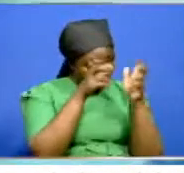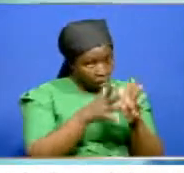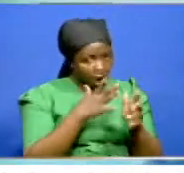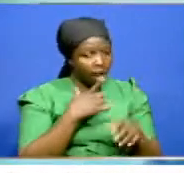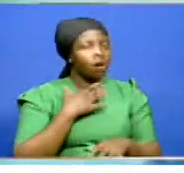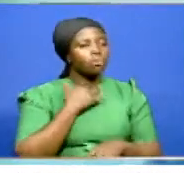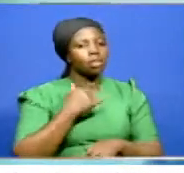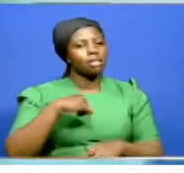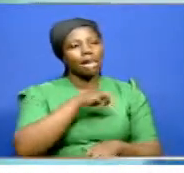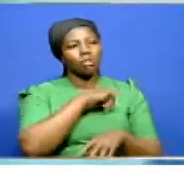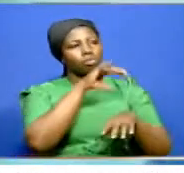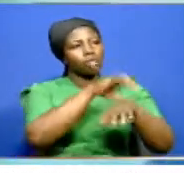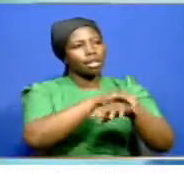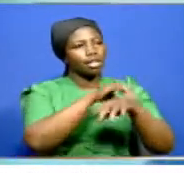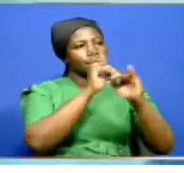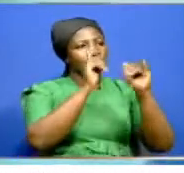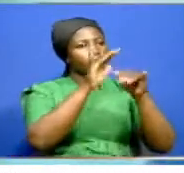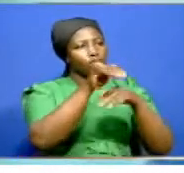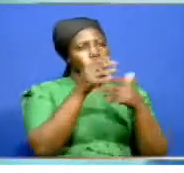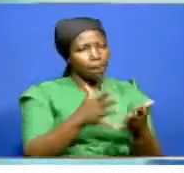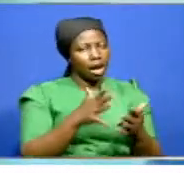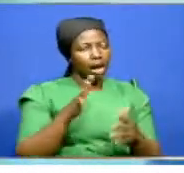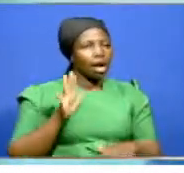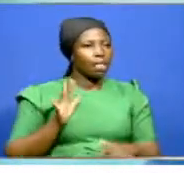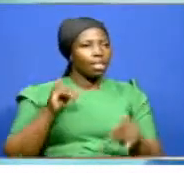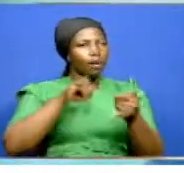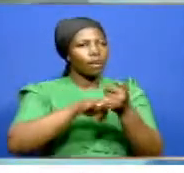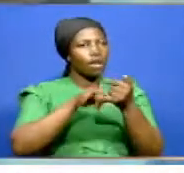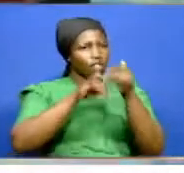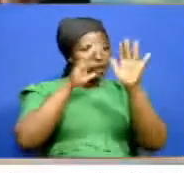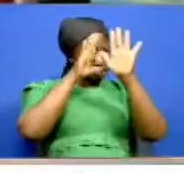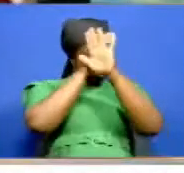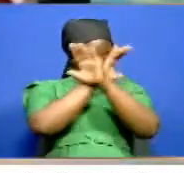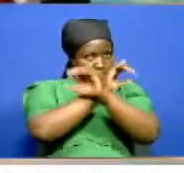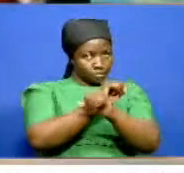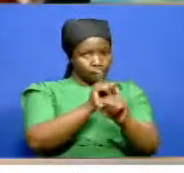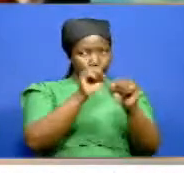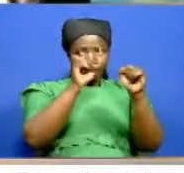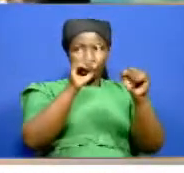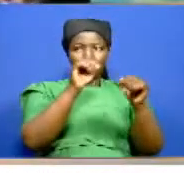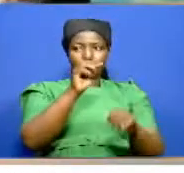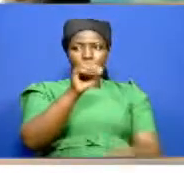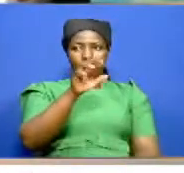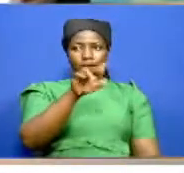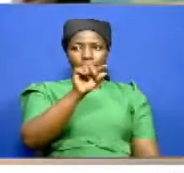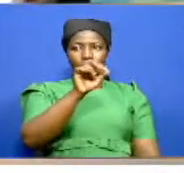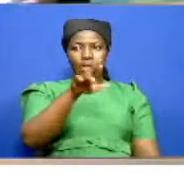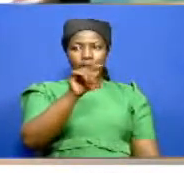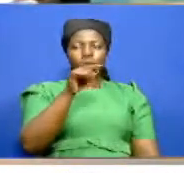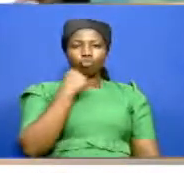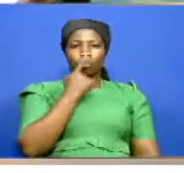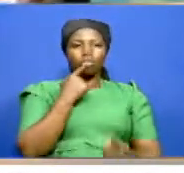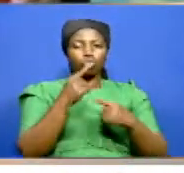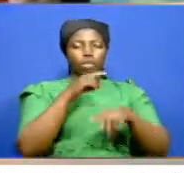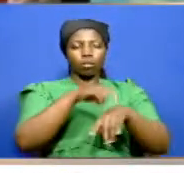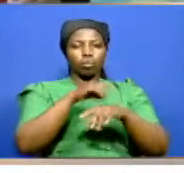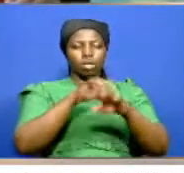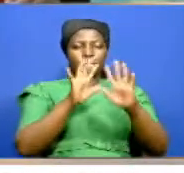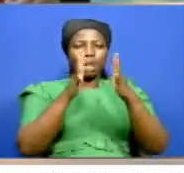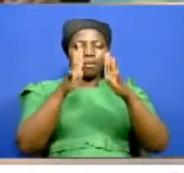taarifa yake mama wa taifa Bi Margaret Kenyatta ambaye anazungumza katika hafla ya kuadhimisha siku ya wanawake humu